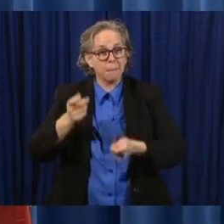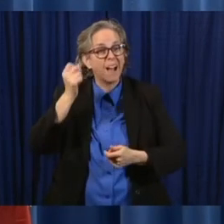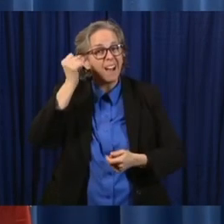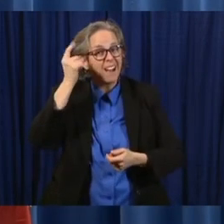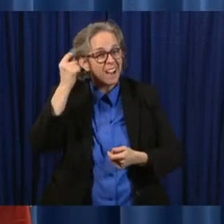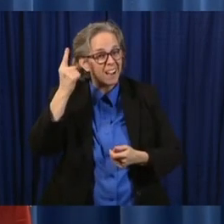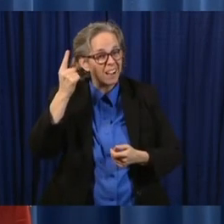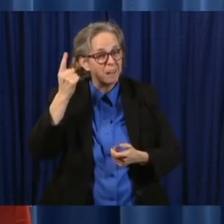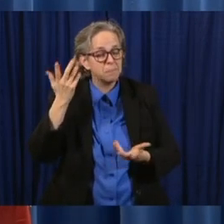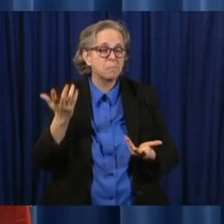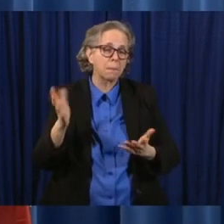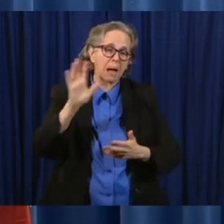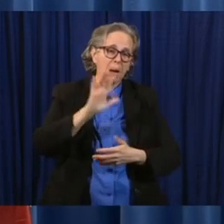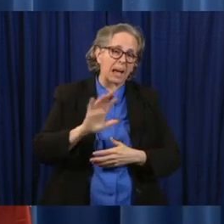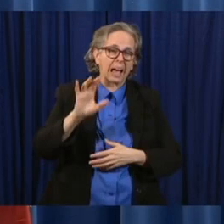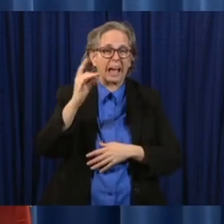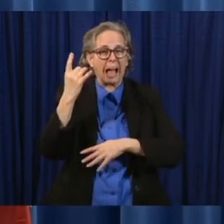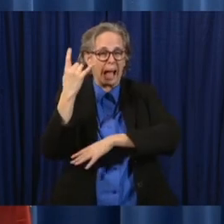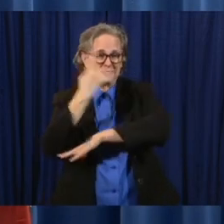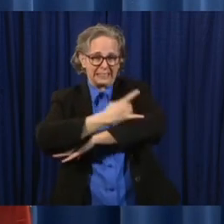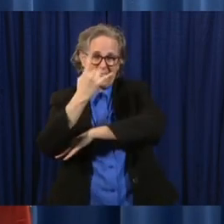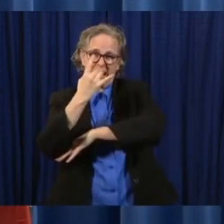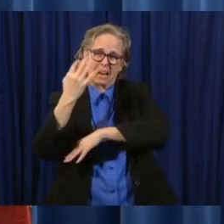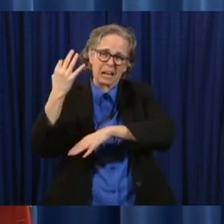straight line in regard to